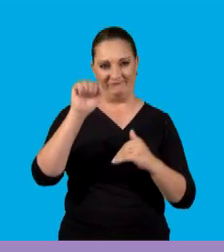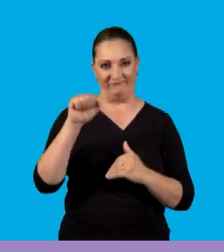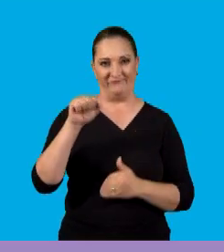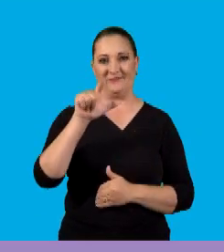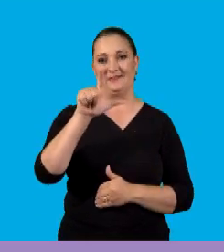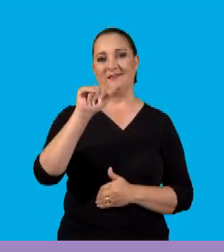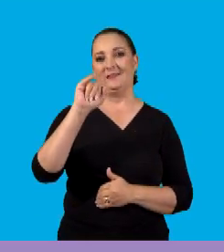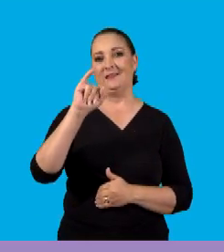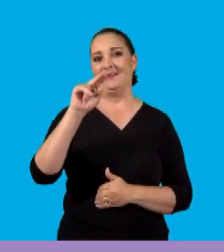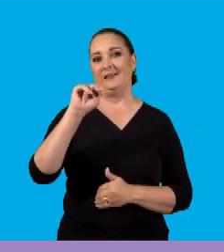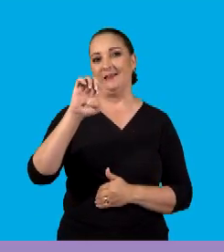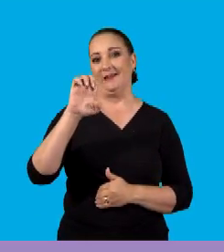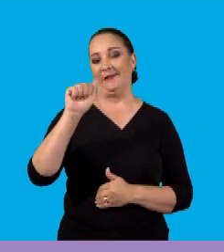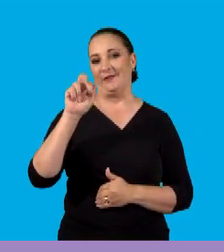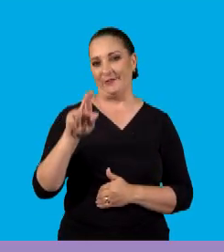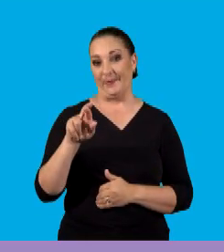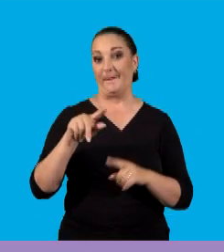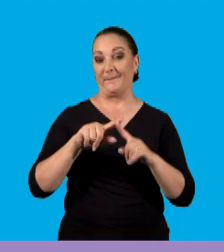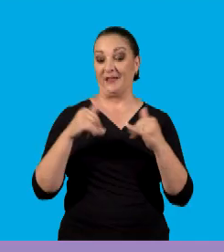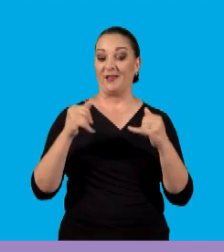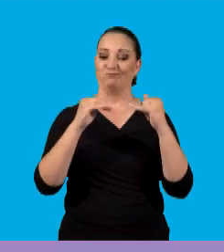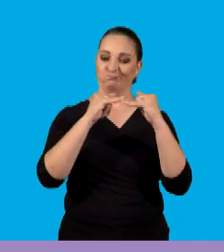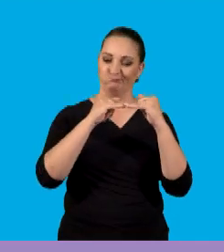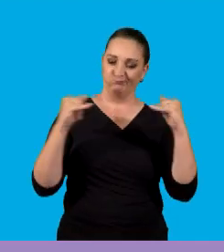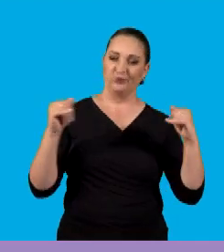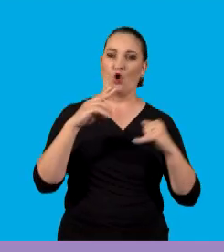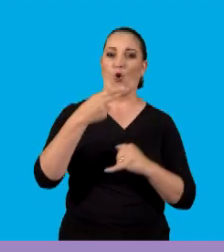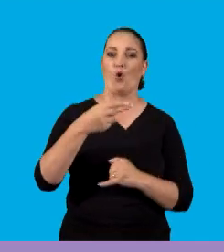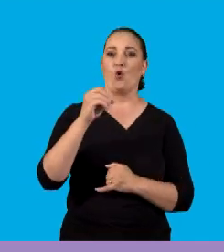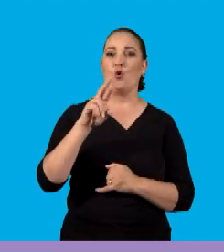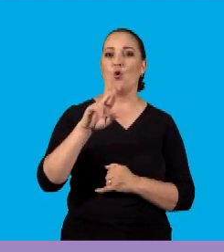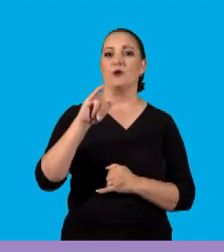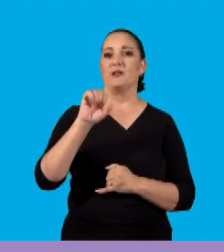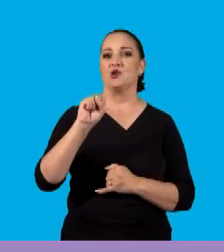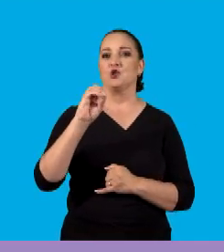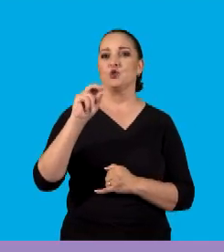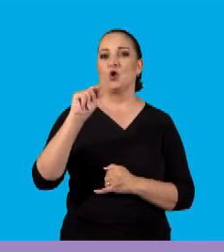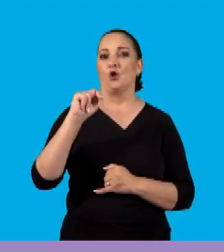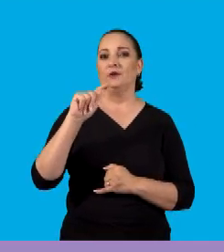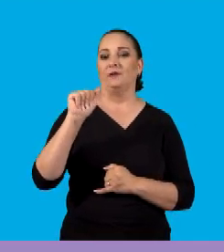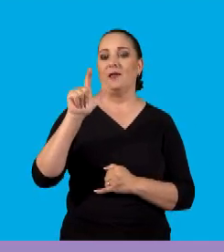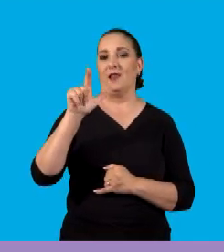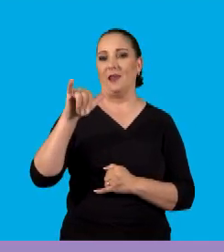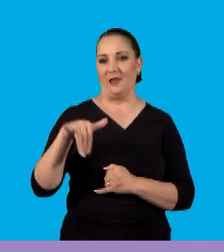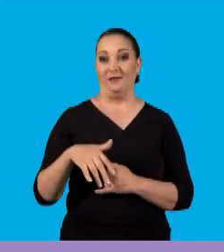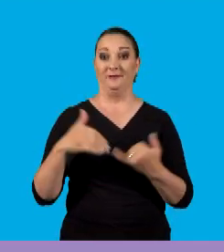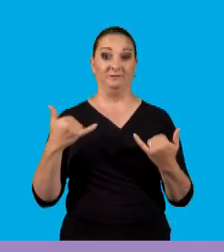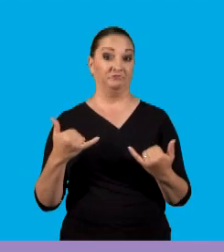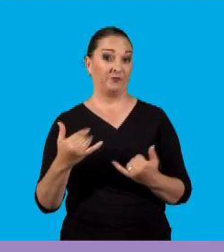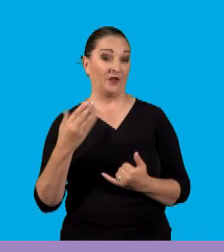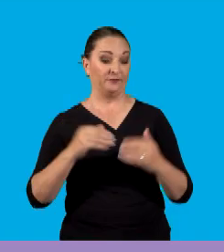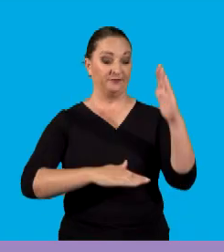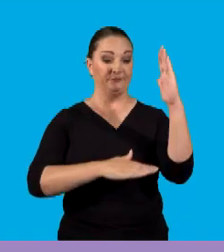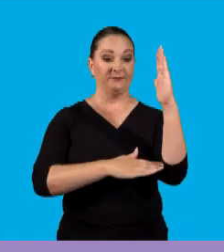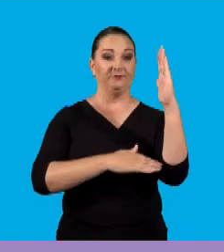that line is also linear, or that graph is also linear, but it is horizontally straight. Then, of